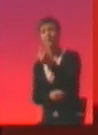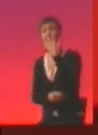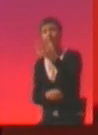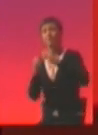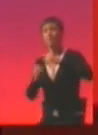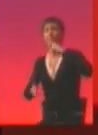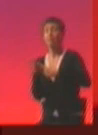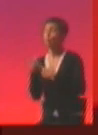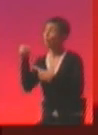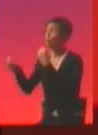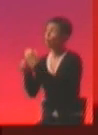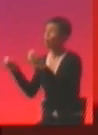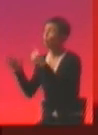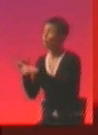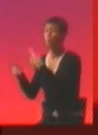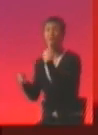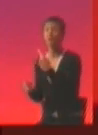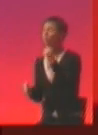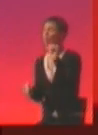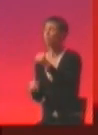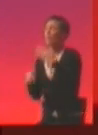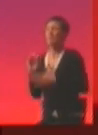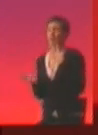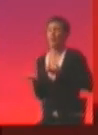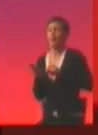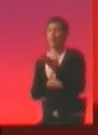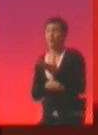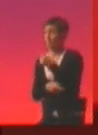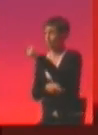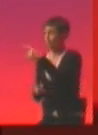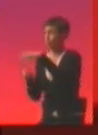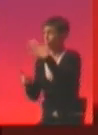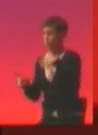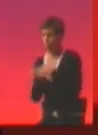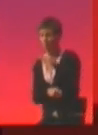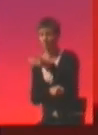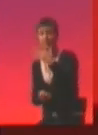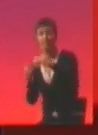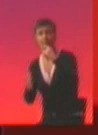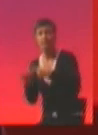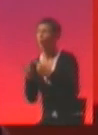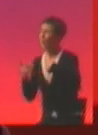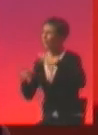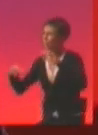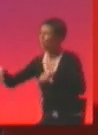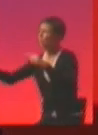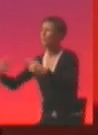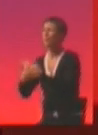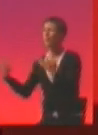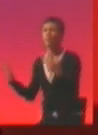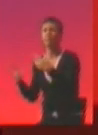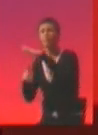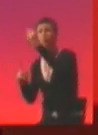that George Osborne thinks should never have been spent, £5 billion the Tories want to cut. Conference, we need to challenge every Tory